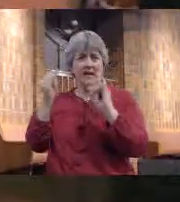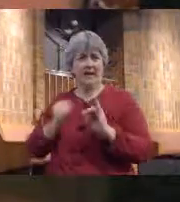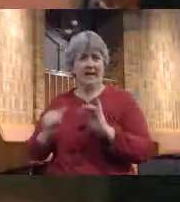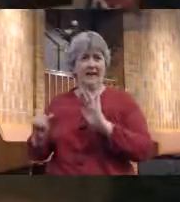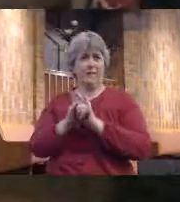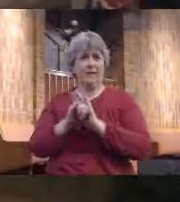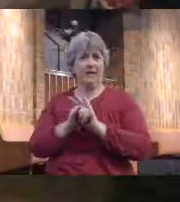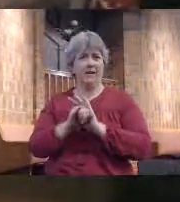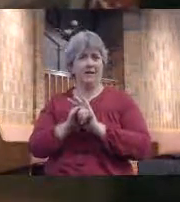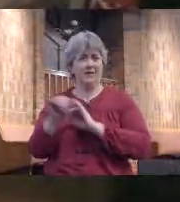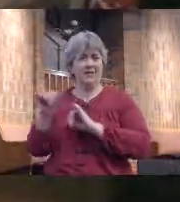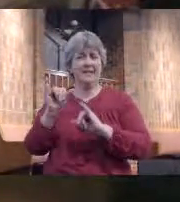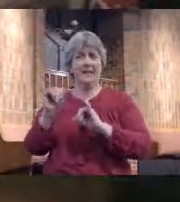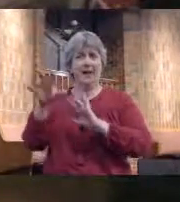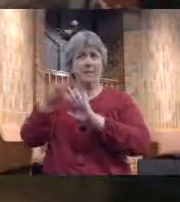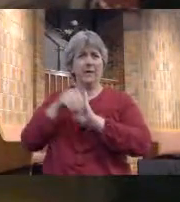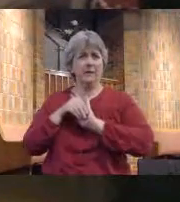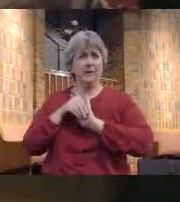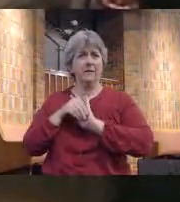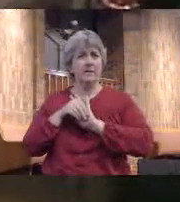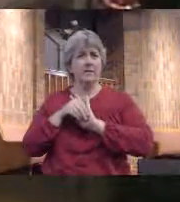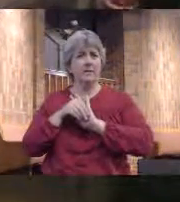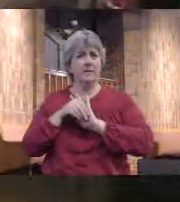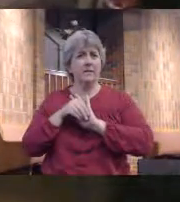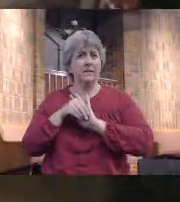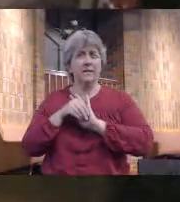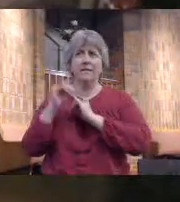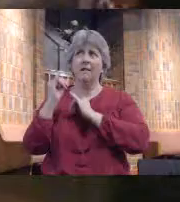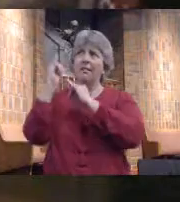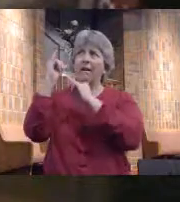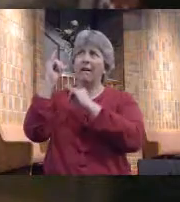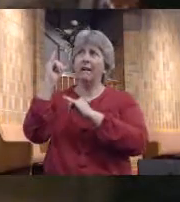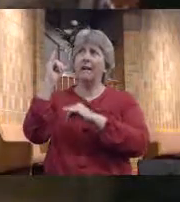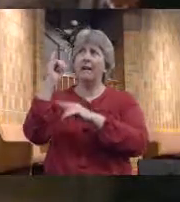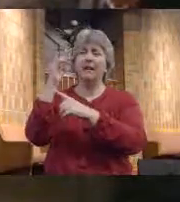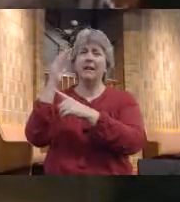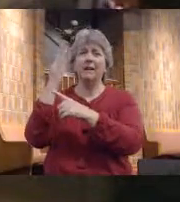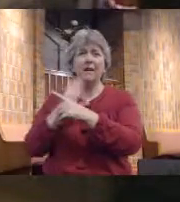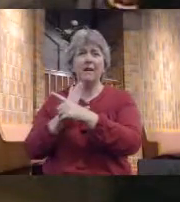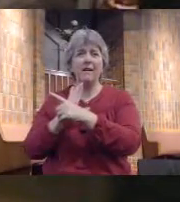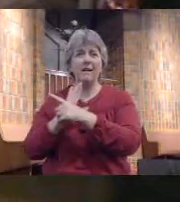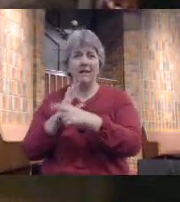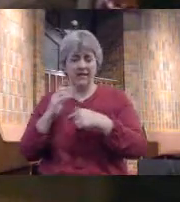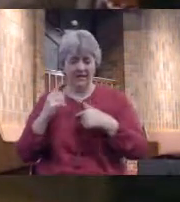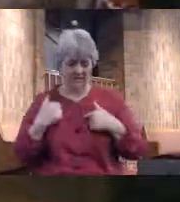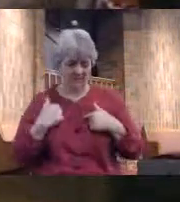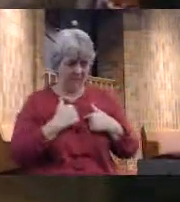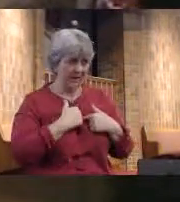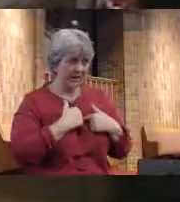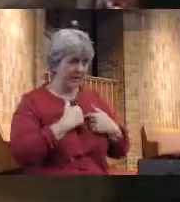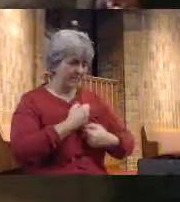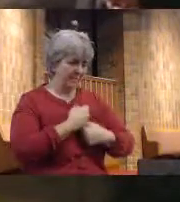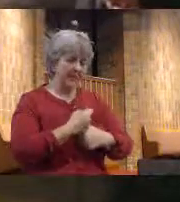like us. And so in the image of God, we are created.